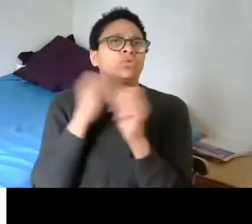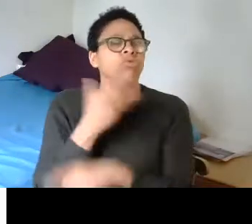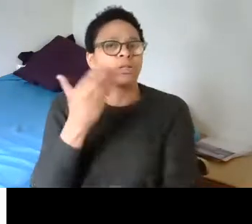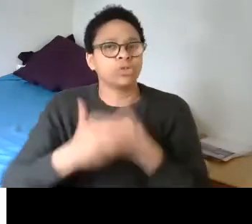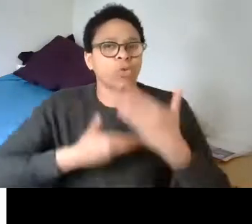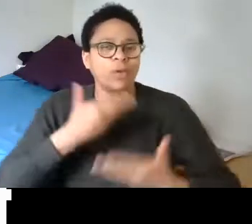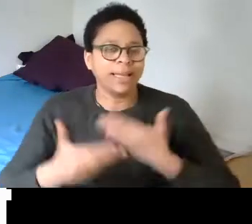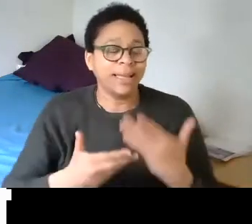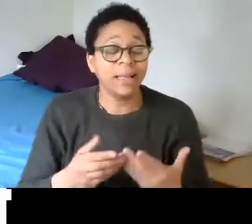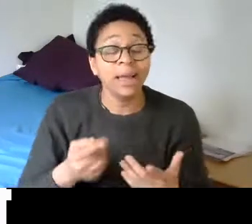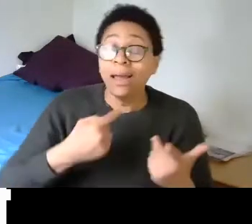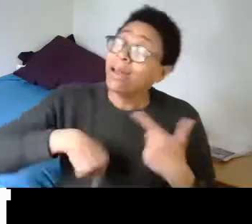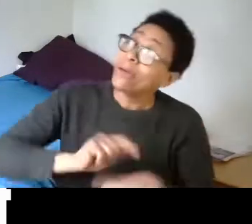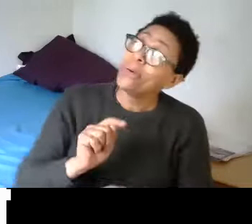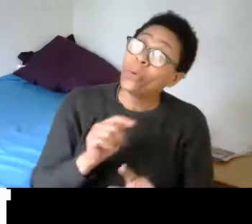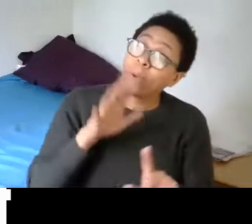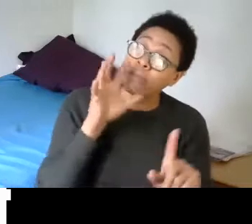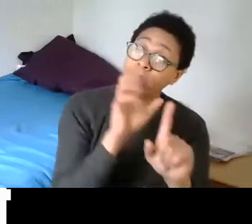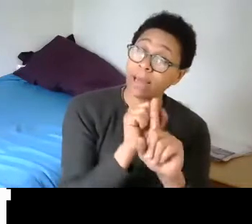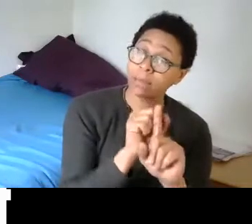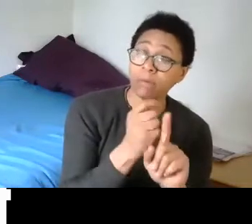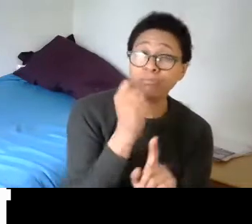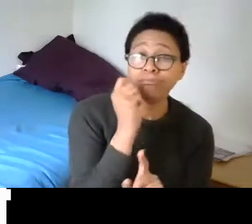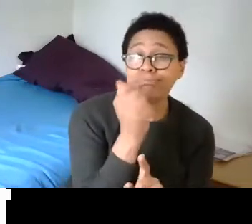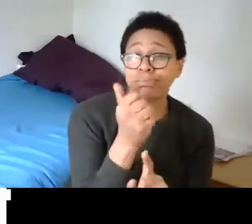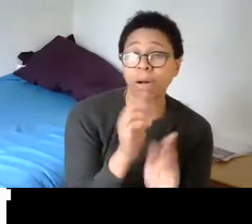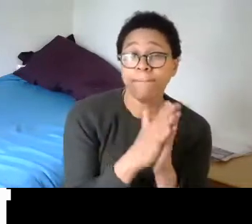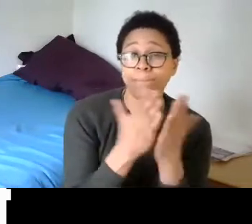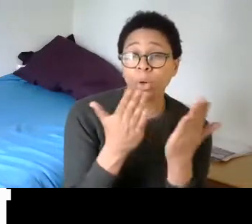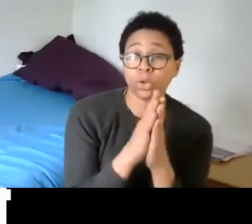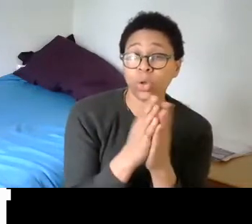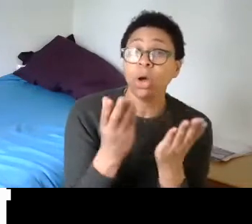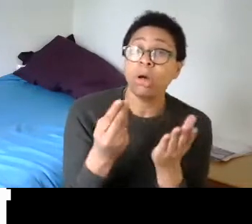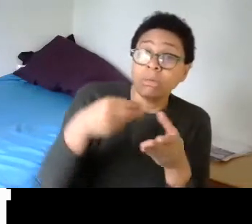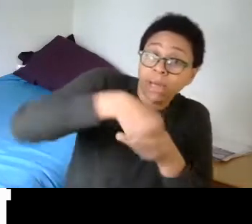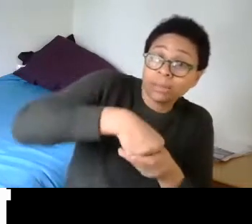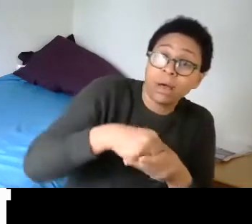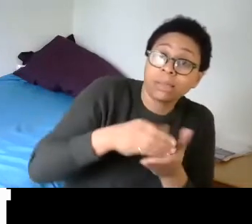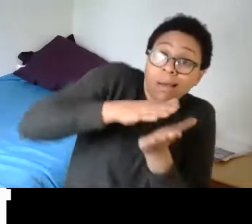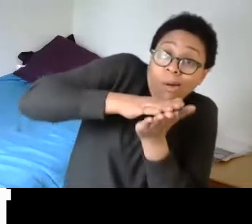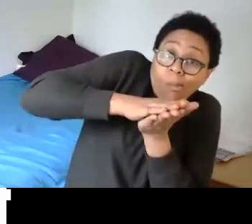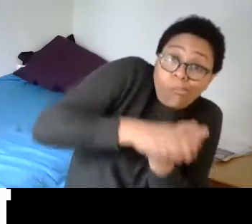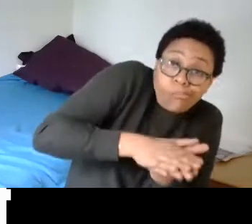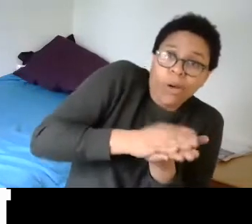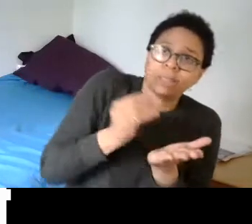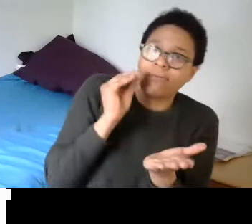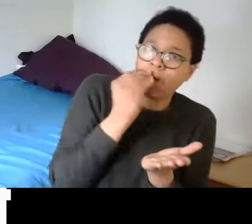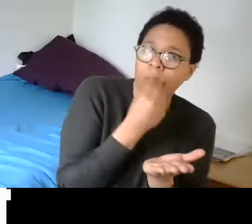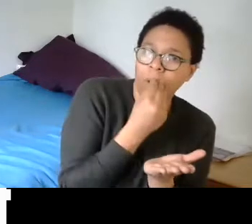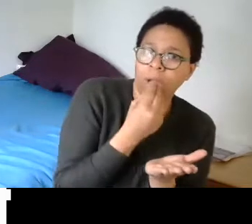you come across a handful of books with pressed flowers. The weight of the book made it an excellent space for pressing and preserving plant